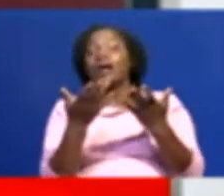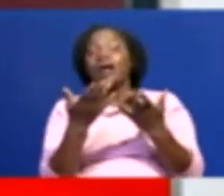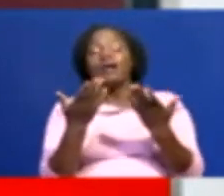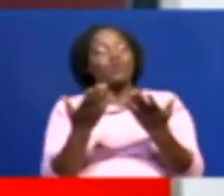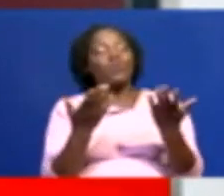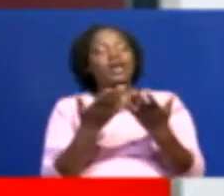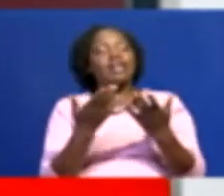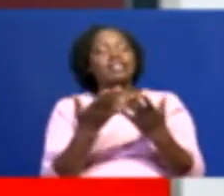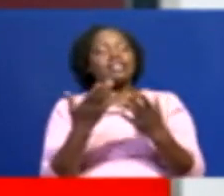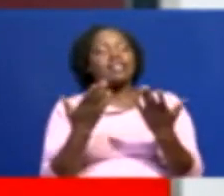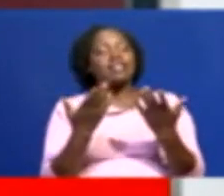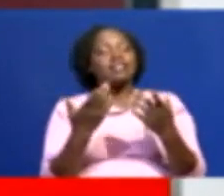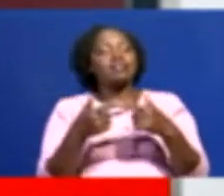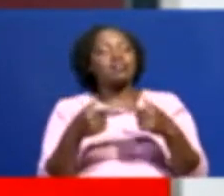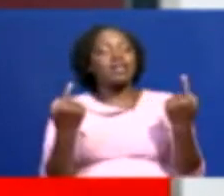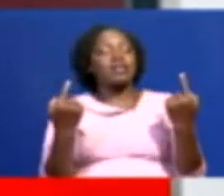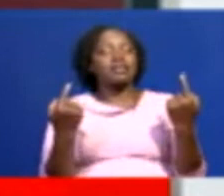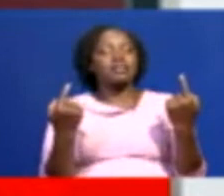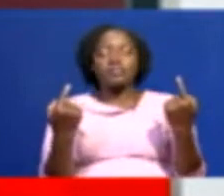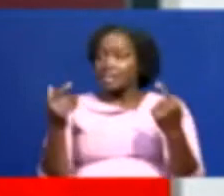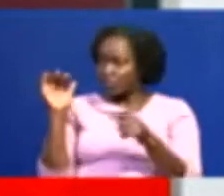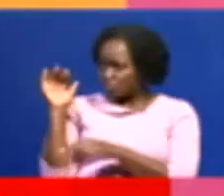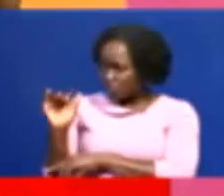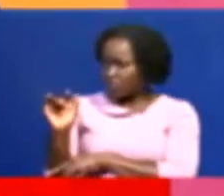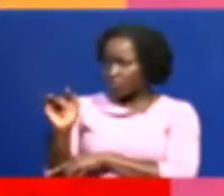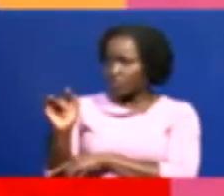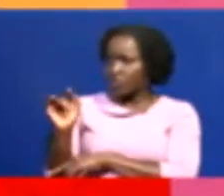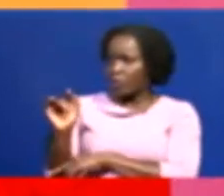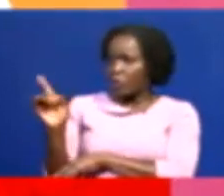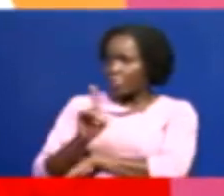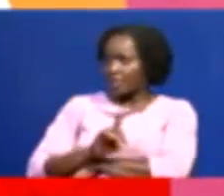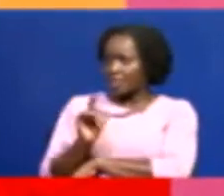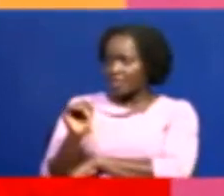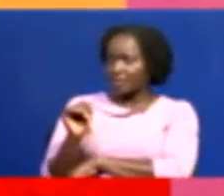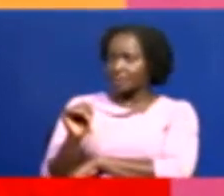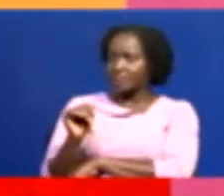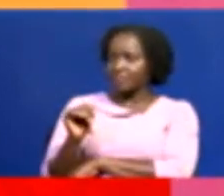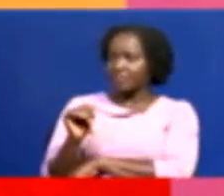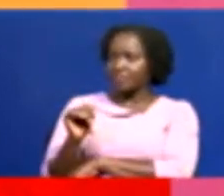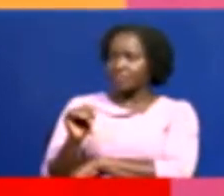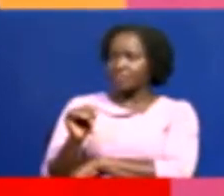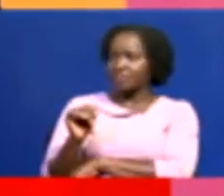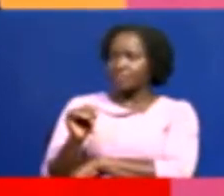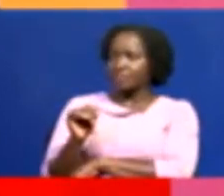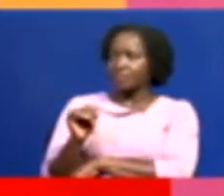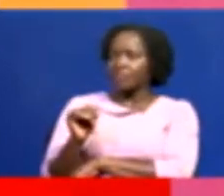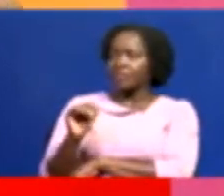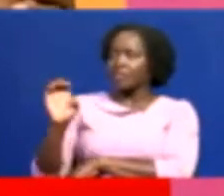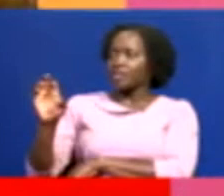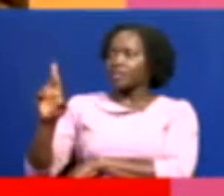That is where the straw breaks the camel's neck. Let me ask you, Abiaziz. There's a day, this comedian Eric